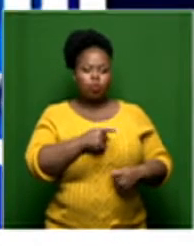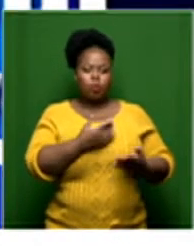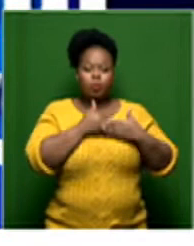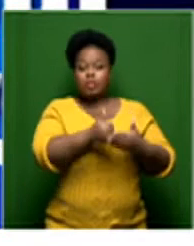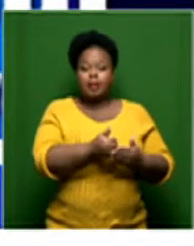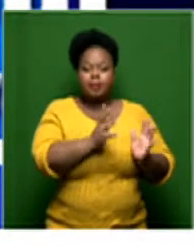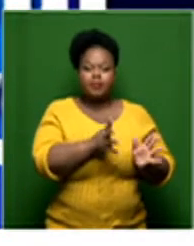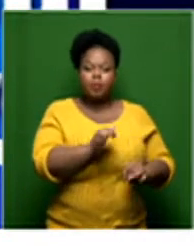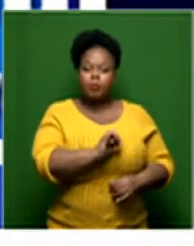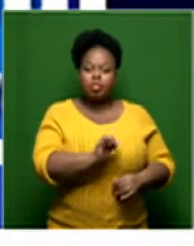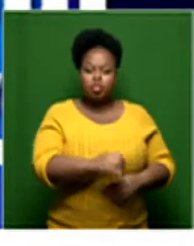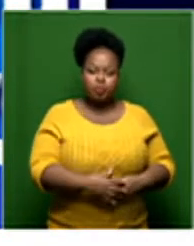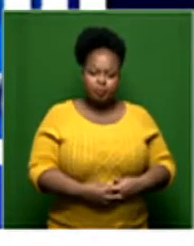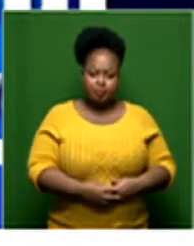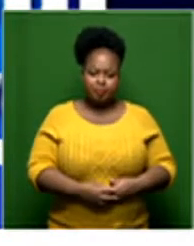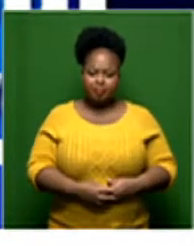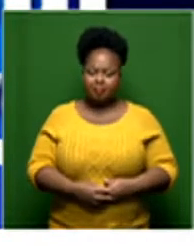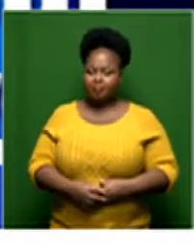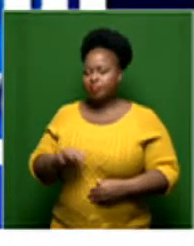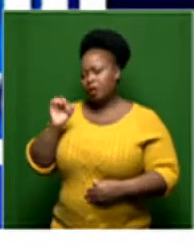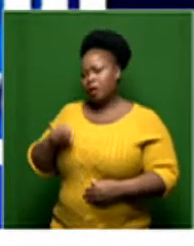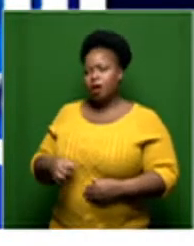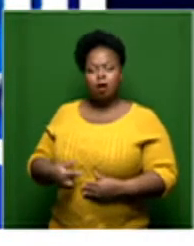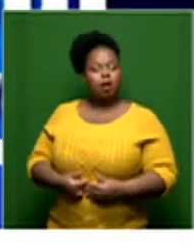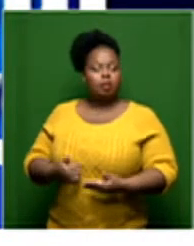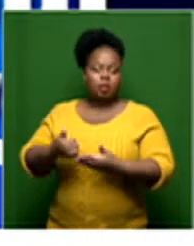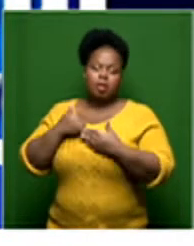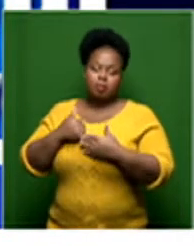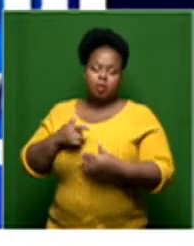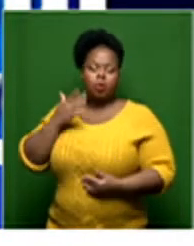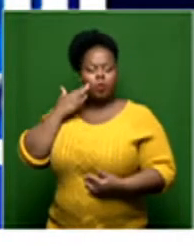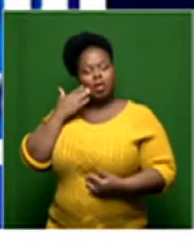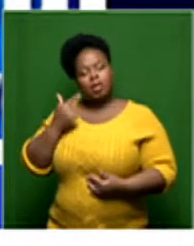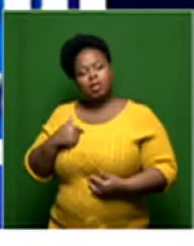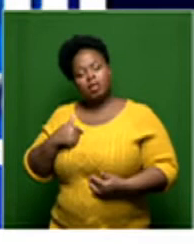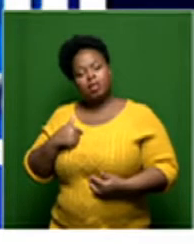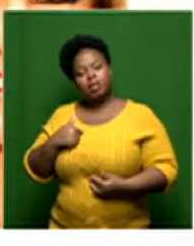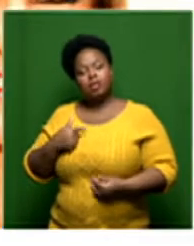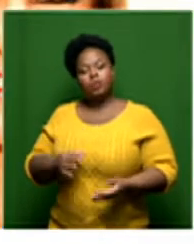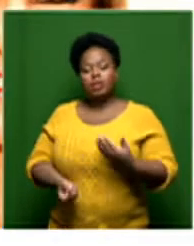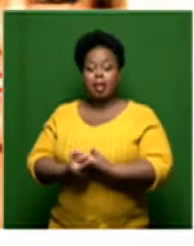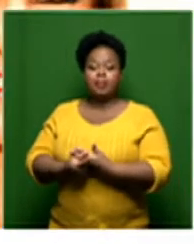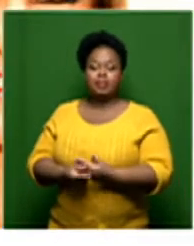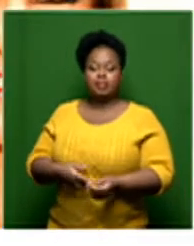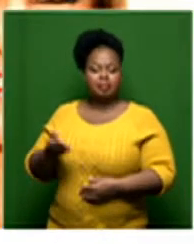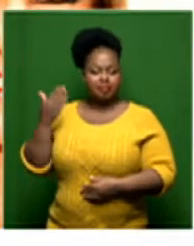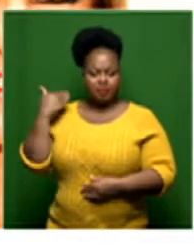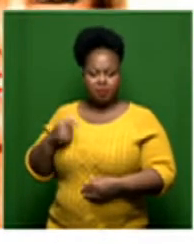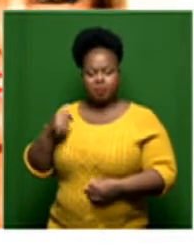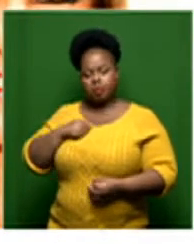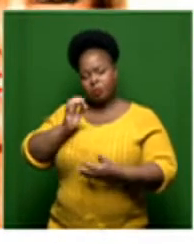you. Oh, she came through for me, honestly, at the drop of a hat. First of all, for my